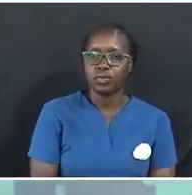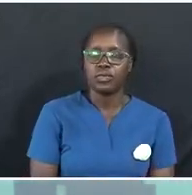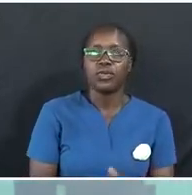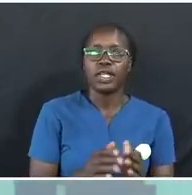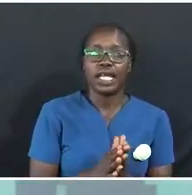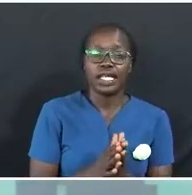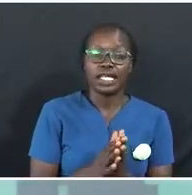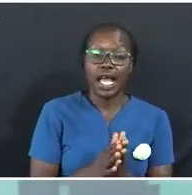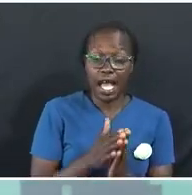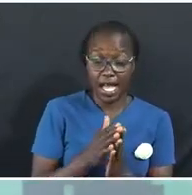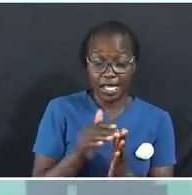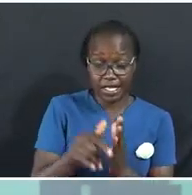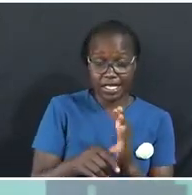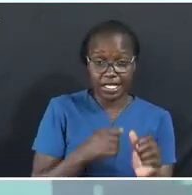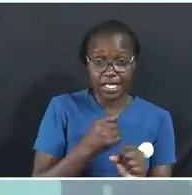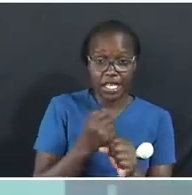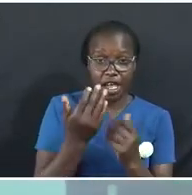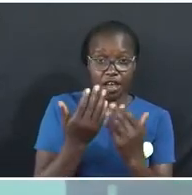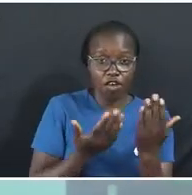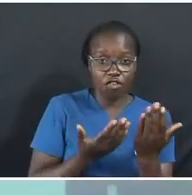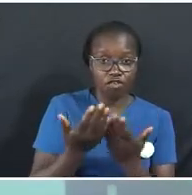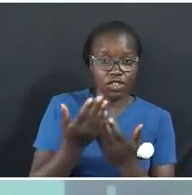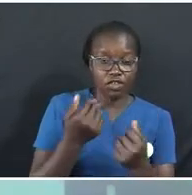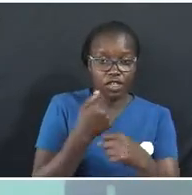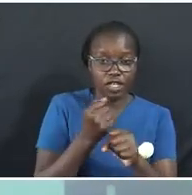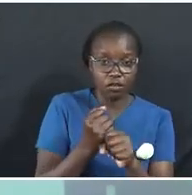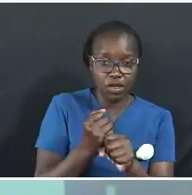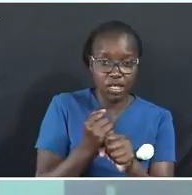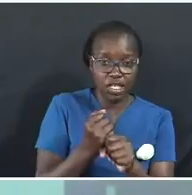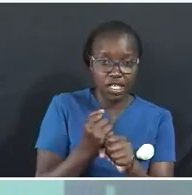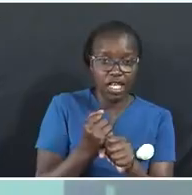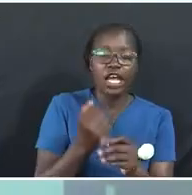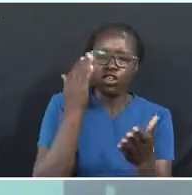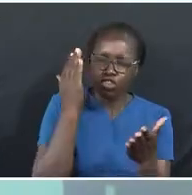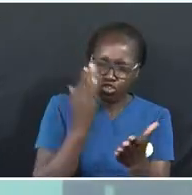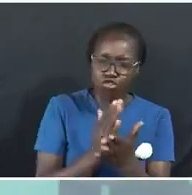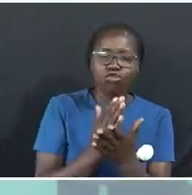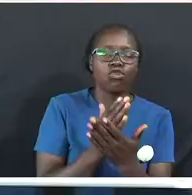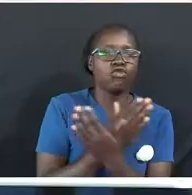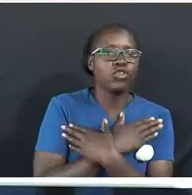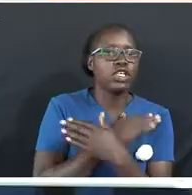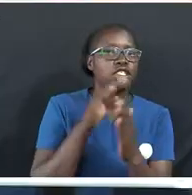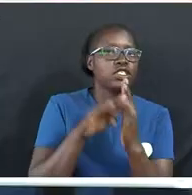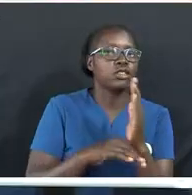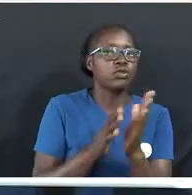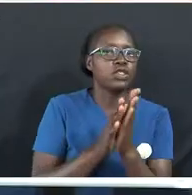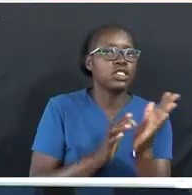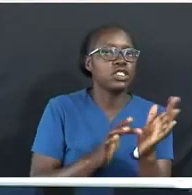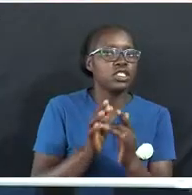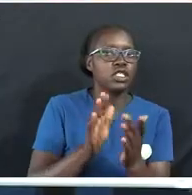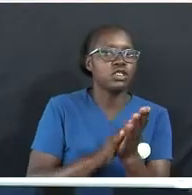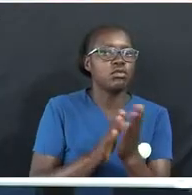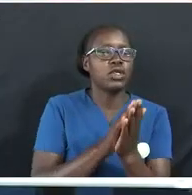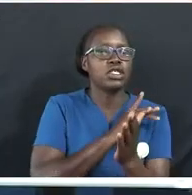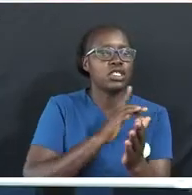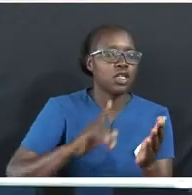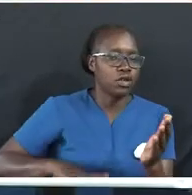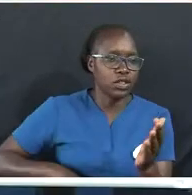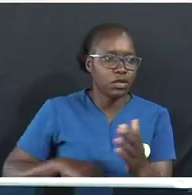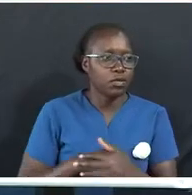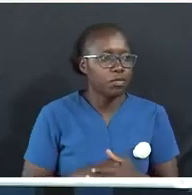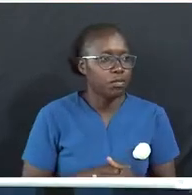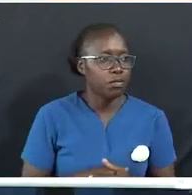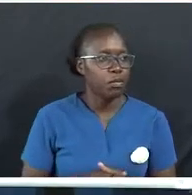this is a year of starting and making real and true friendship with Jesus. Praise God for that.